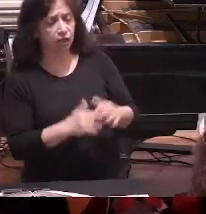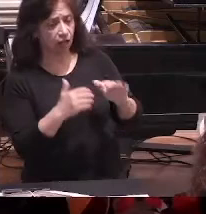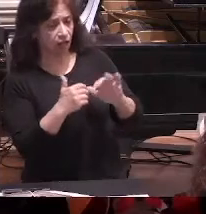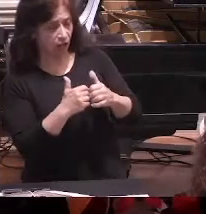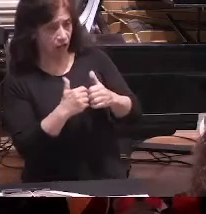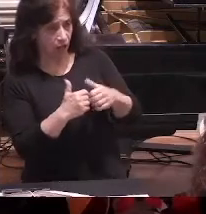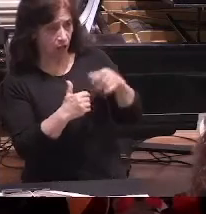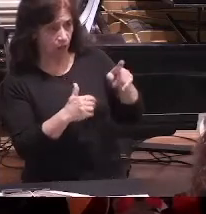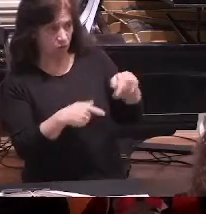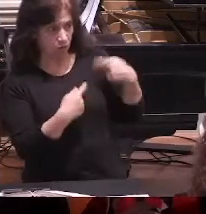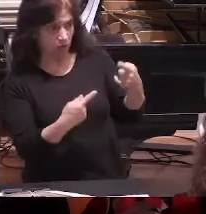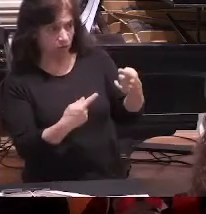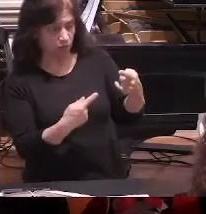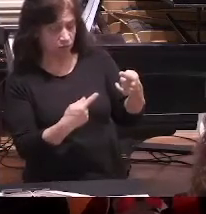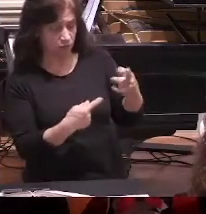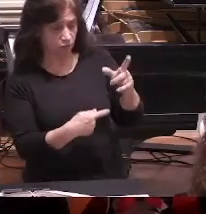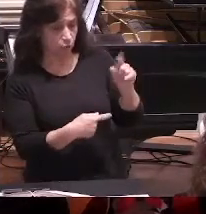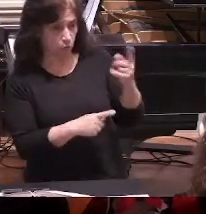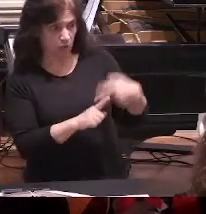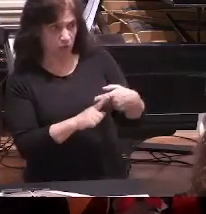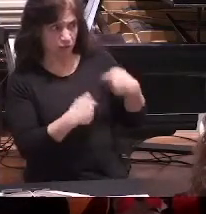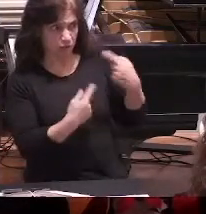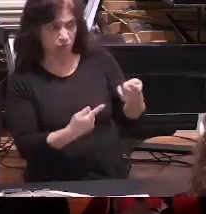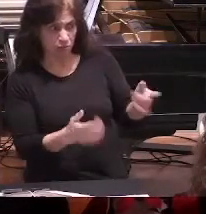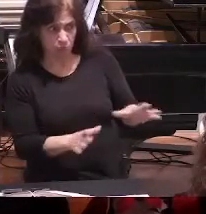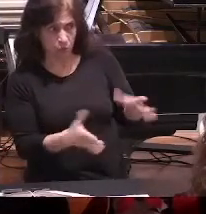you been faring for the last 20 months?"